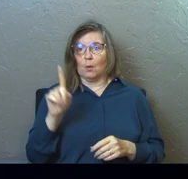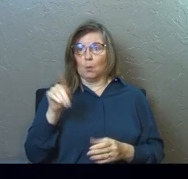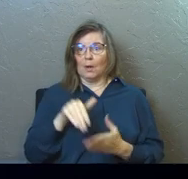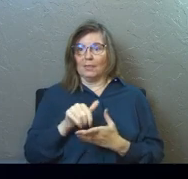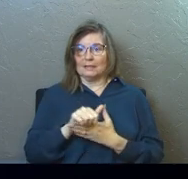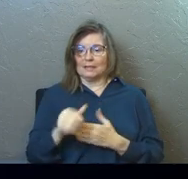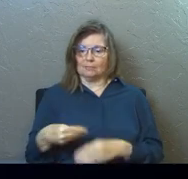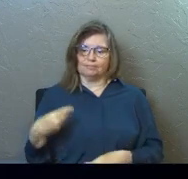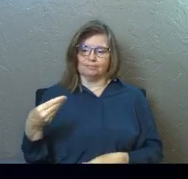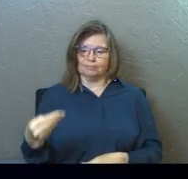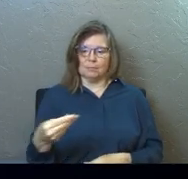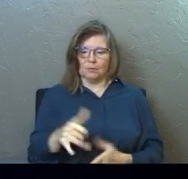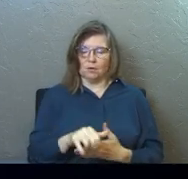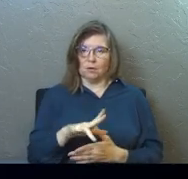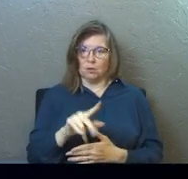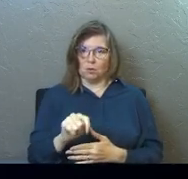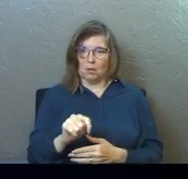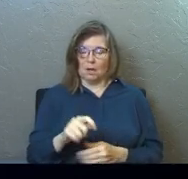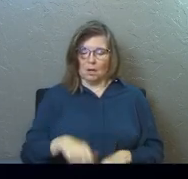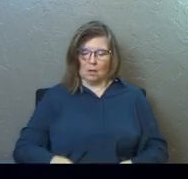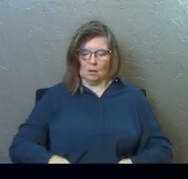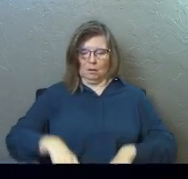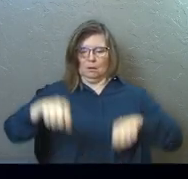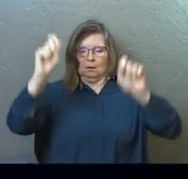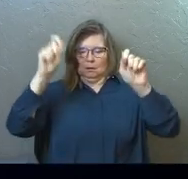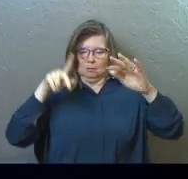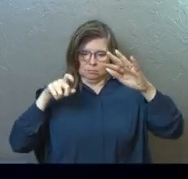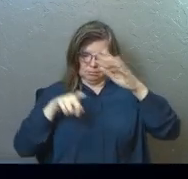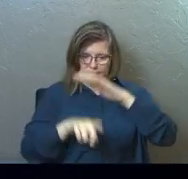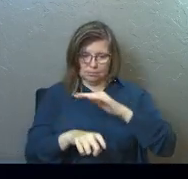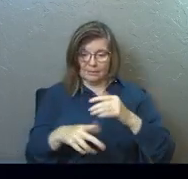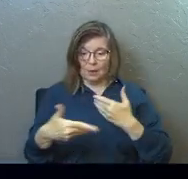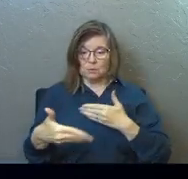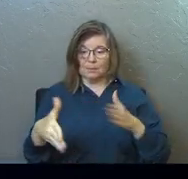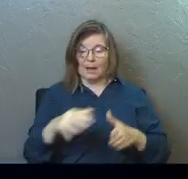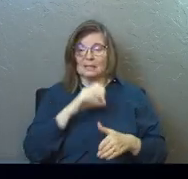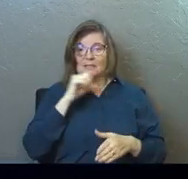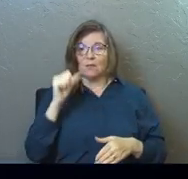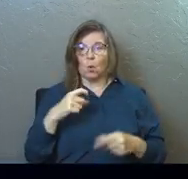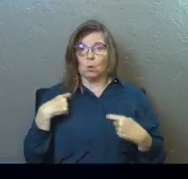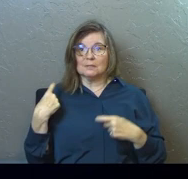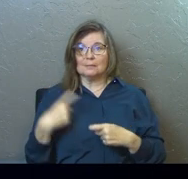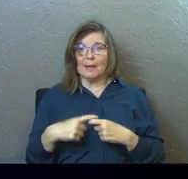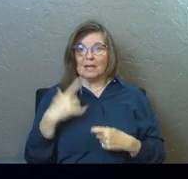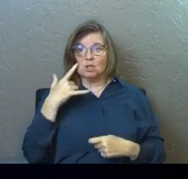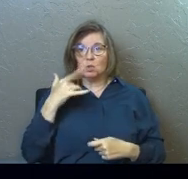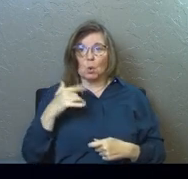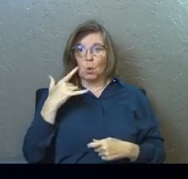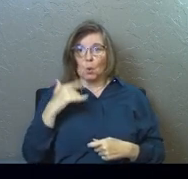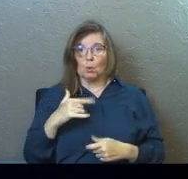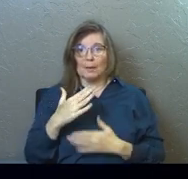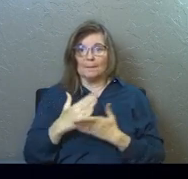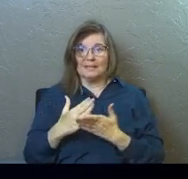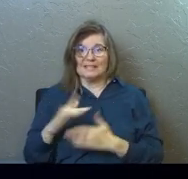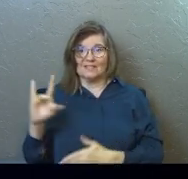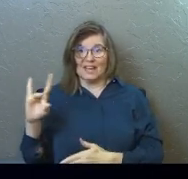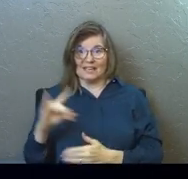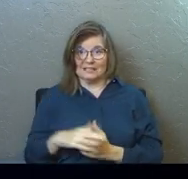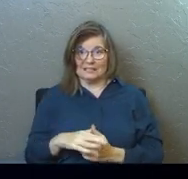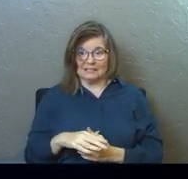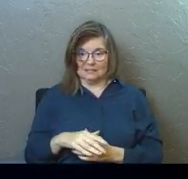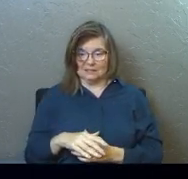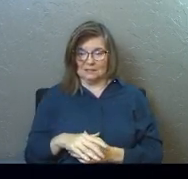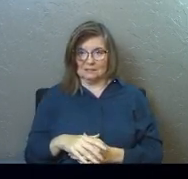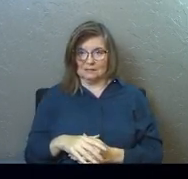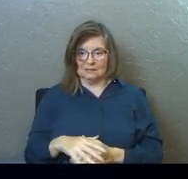gave $1,000 for the storage unit. And once they got inside of it, I guess there was a box of old Spanish gold, pieces of eight,